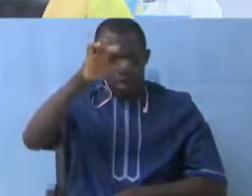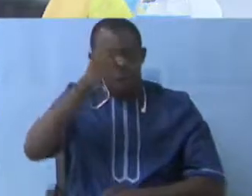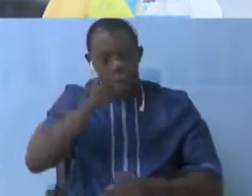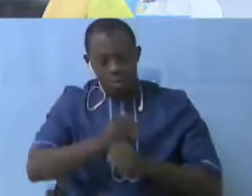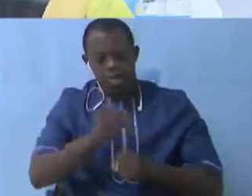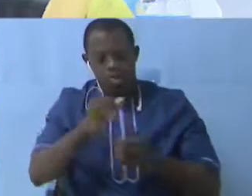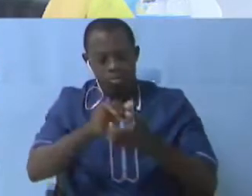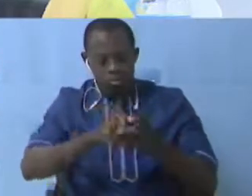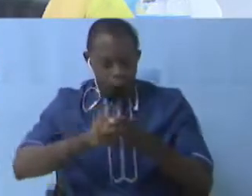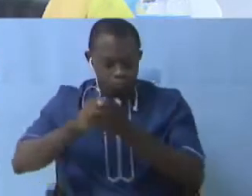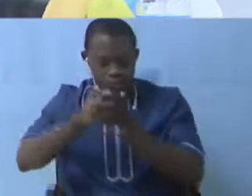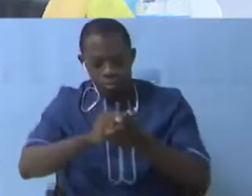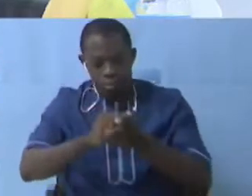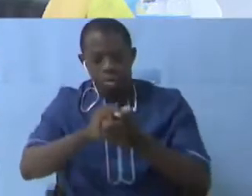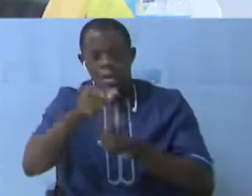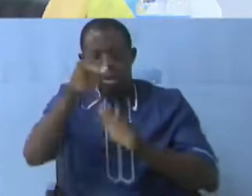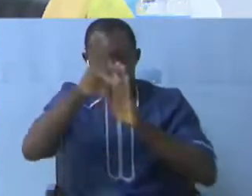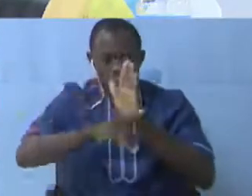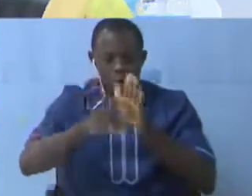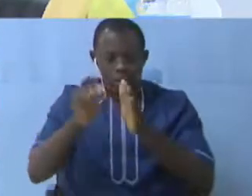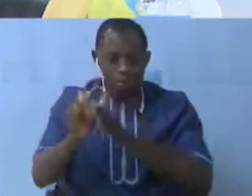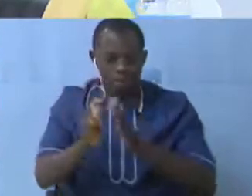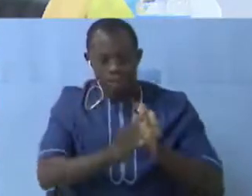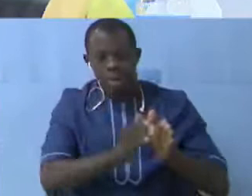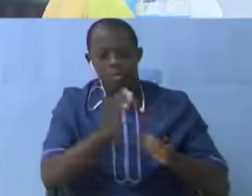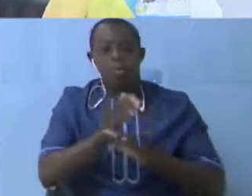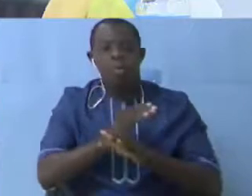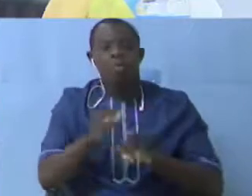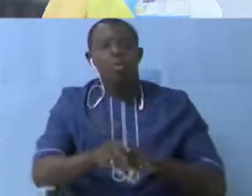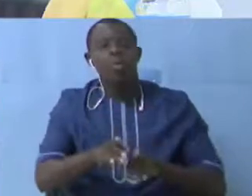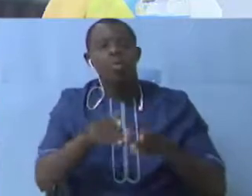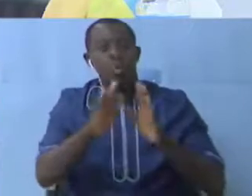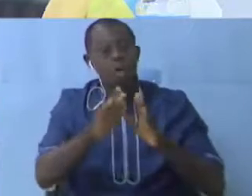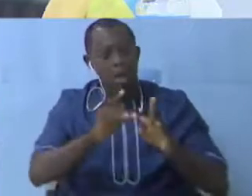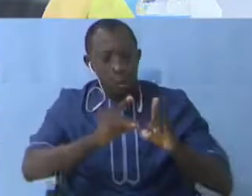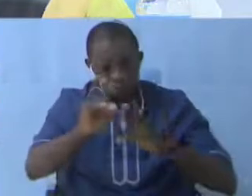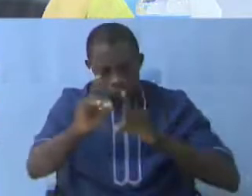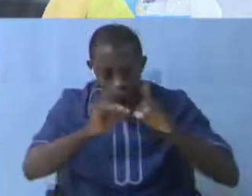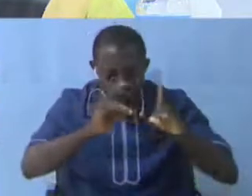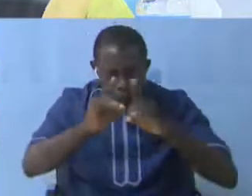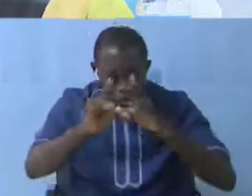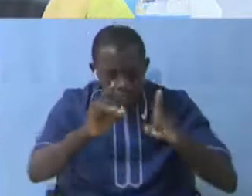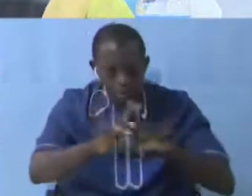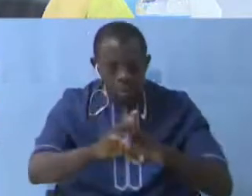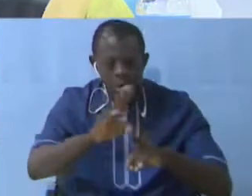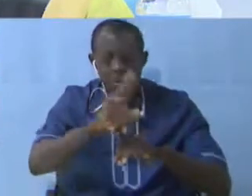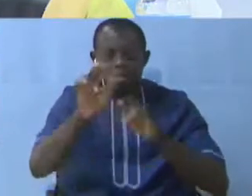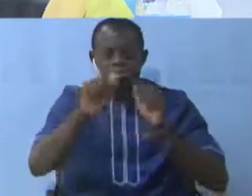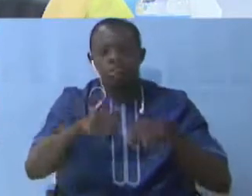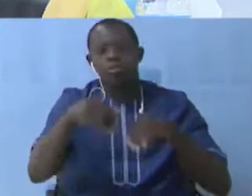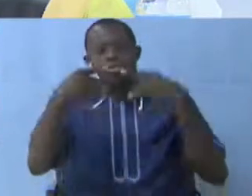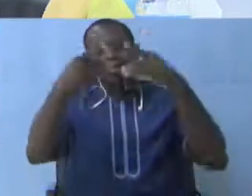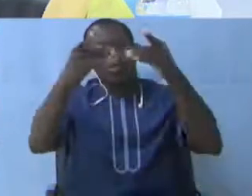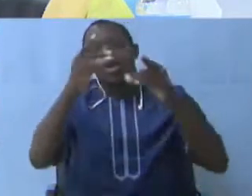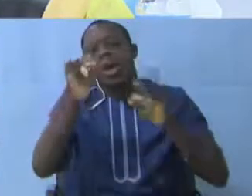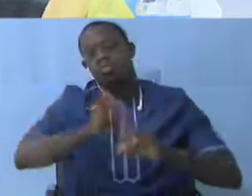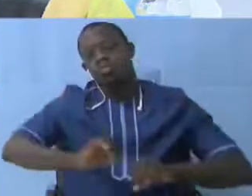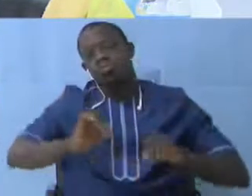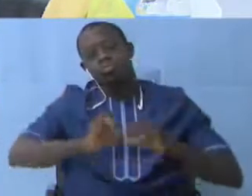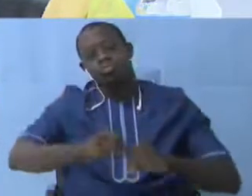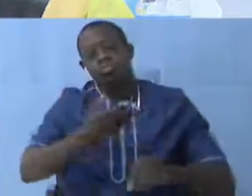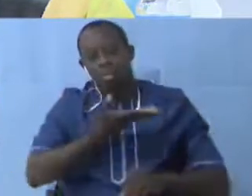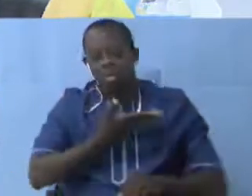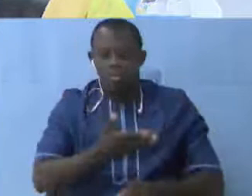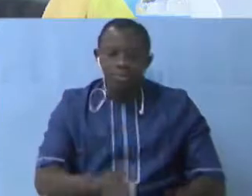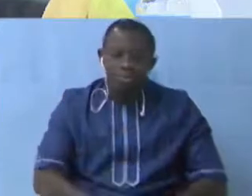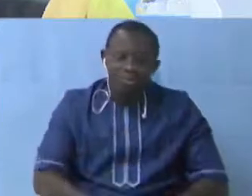but it didn't, produce any result. Gis nañ demee ne daal ñi ko waroon a seq rek mooy African Union